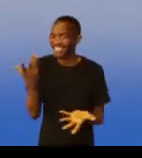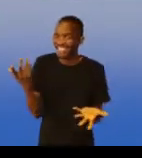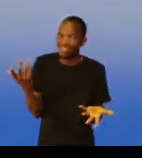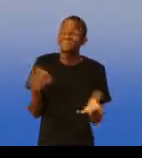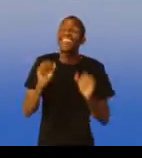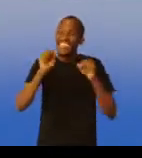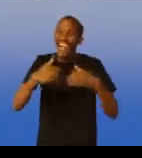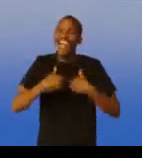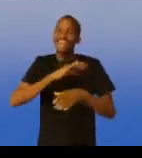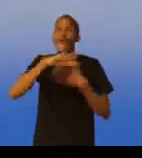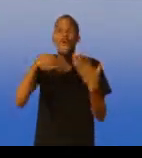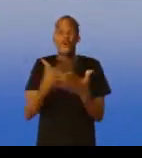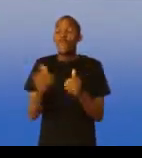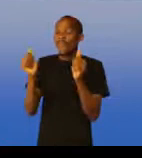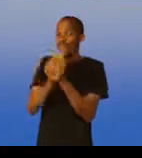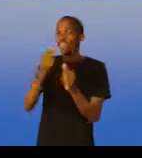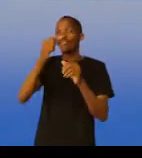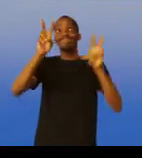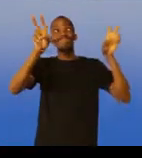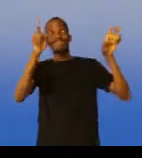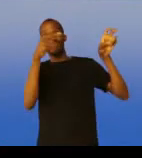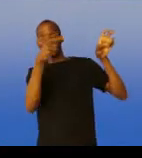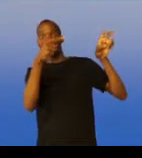You can have it all with Treat All.